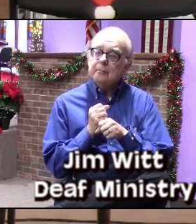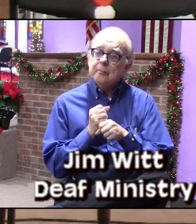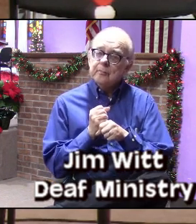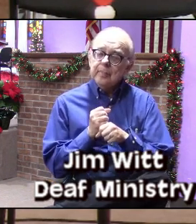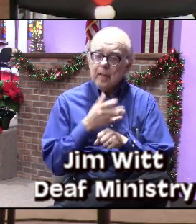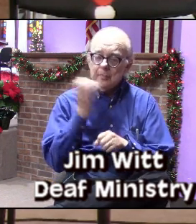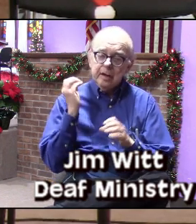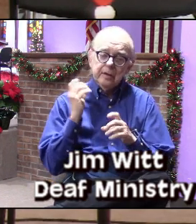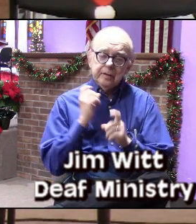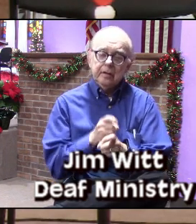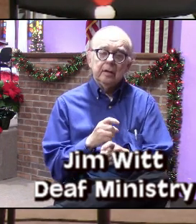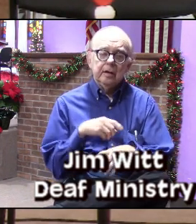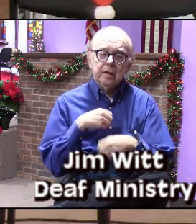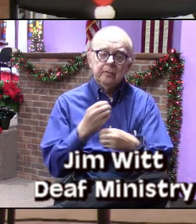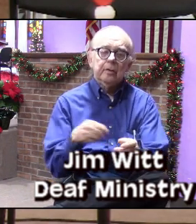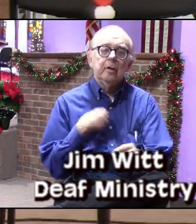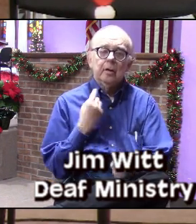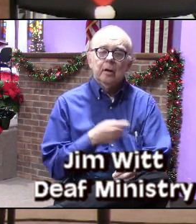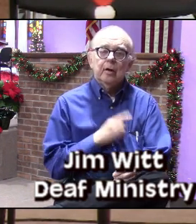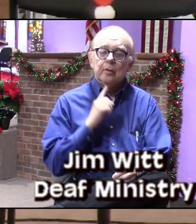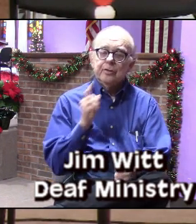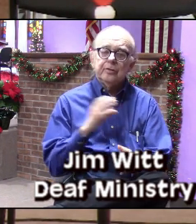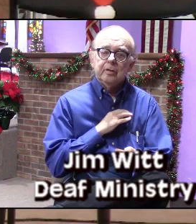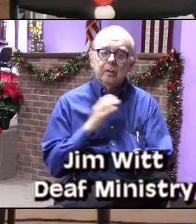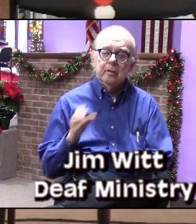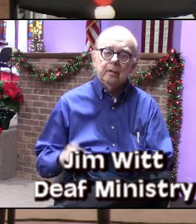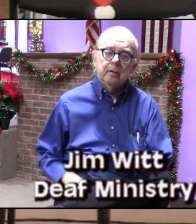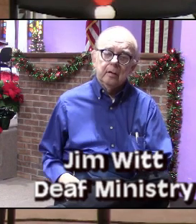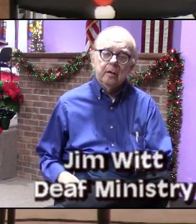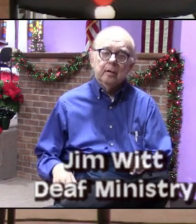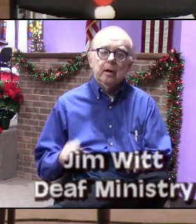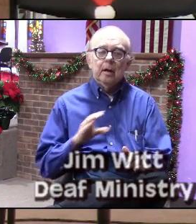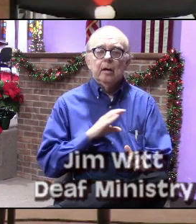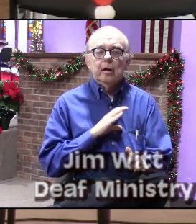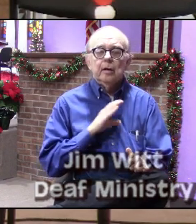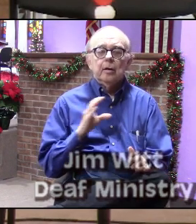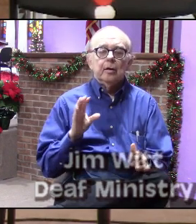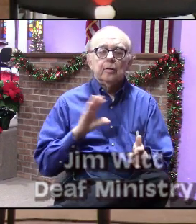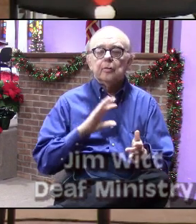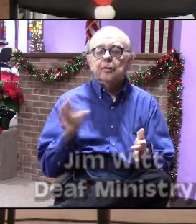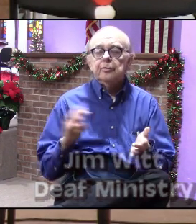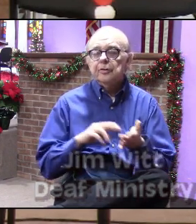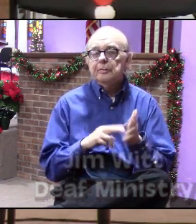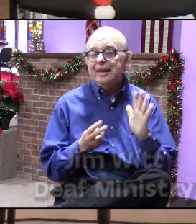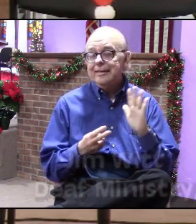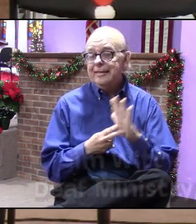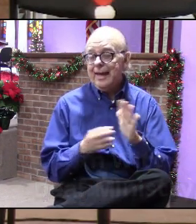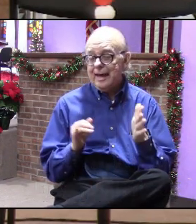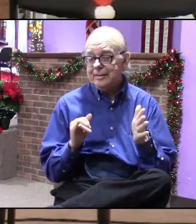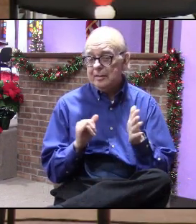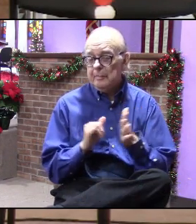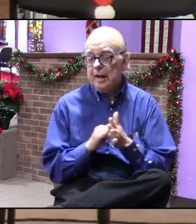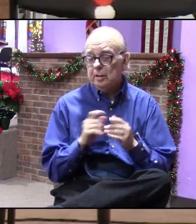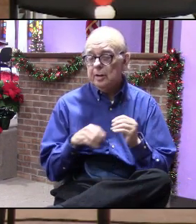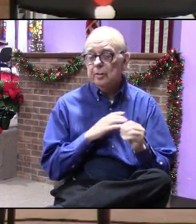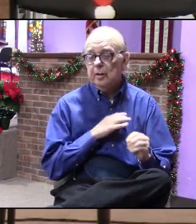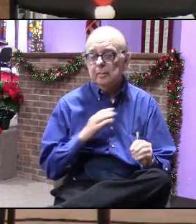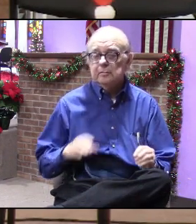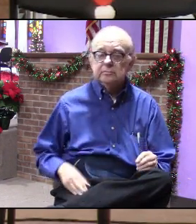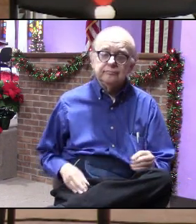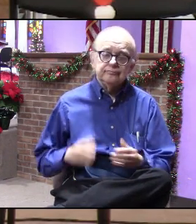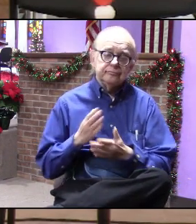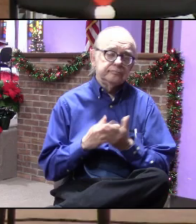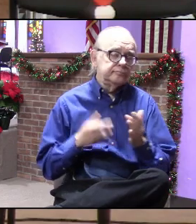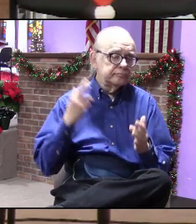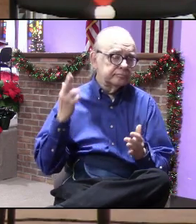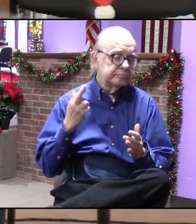greatest gift that was ever given was Christ. That's what Christmas was all about. And I think part of the